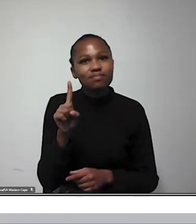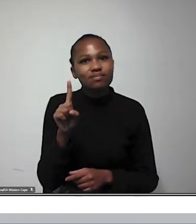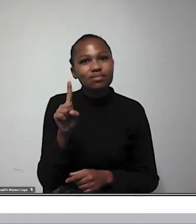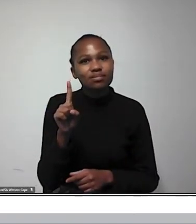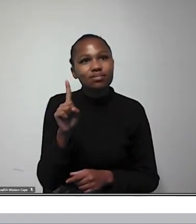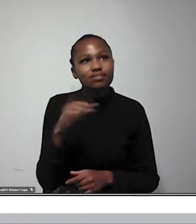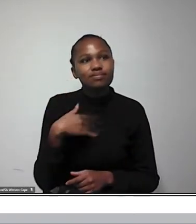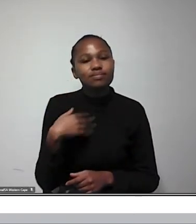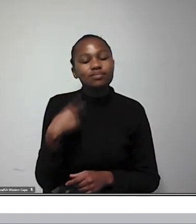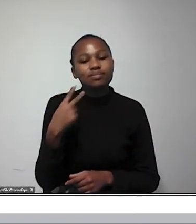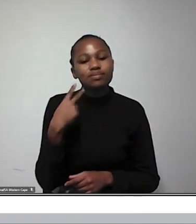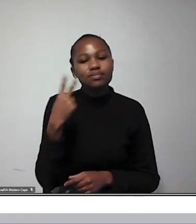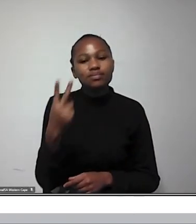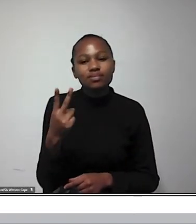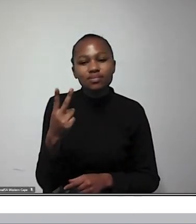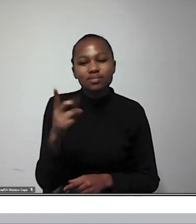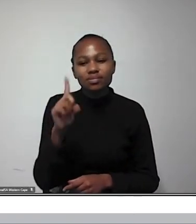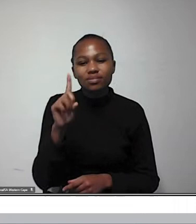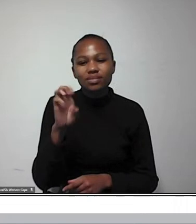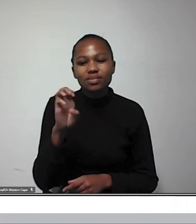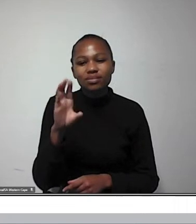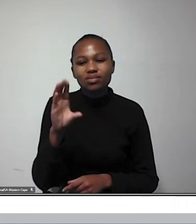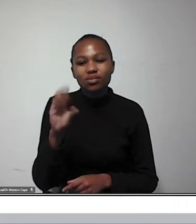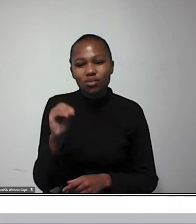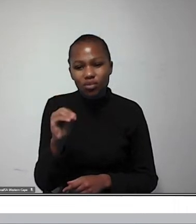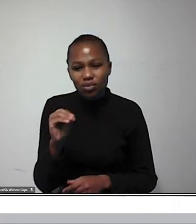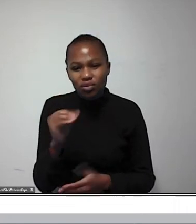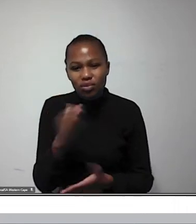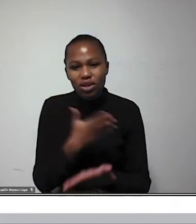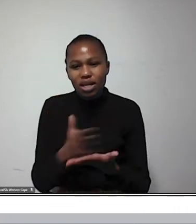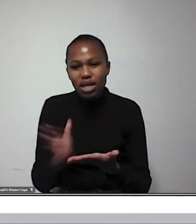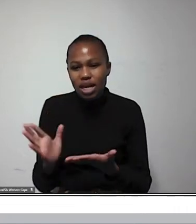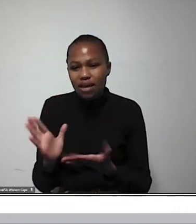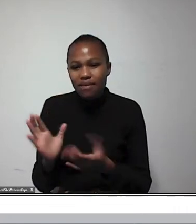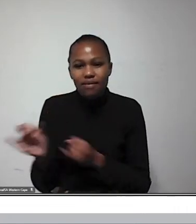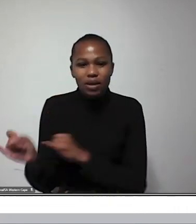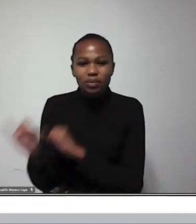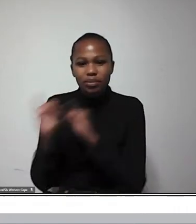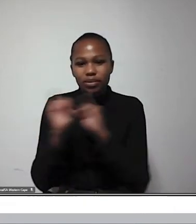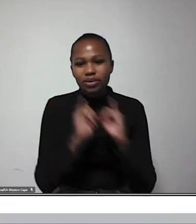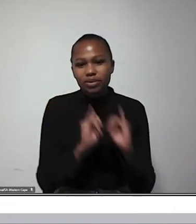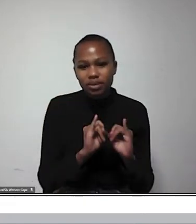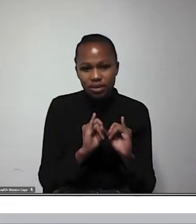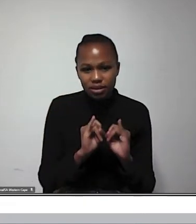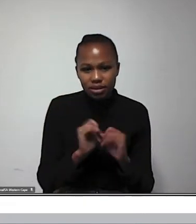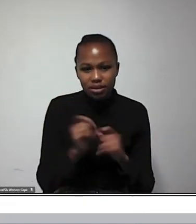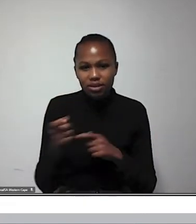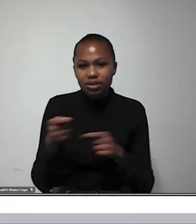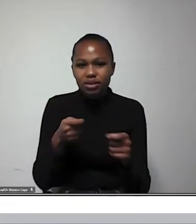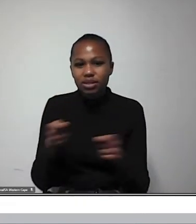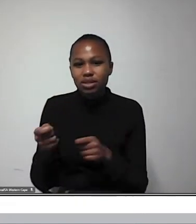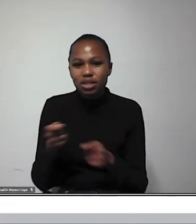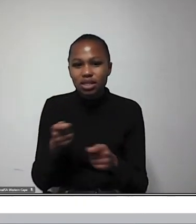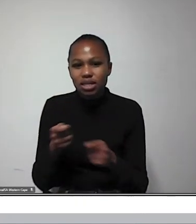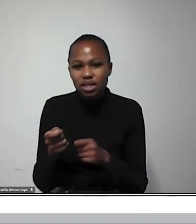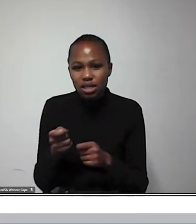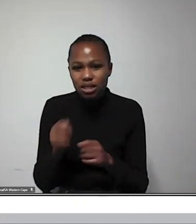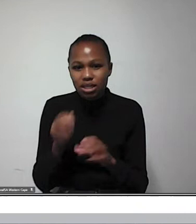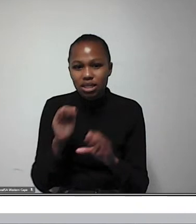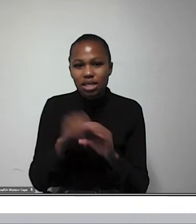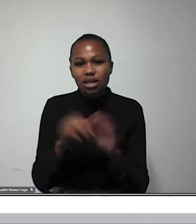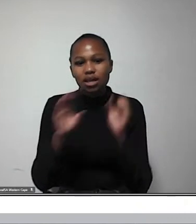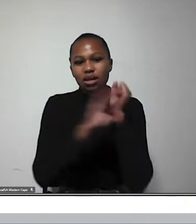that DERCO and DTIC didn't come despite being invited and trade being an area on concurrence in the